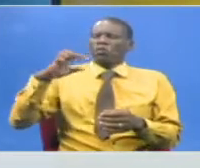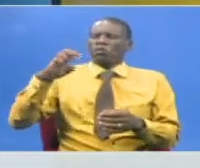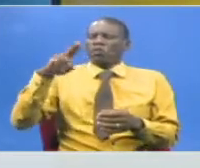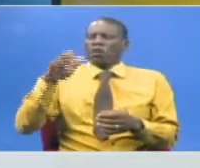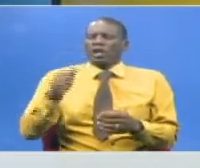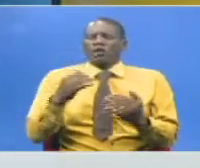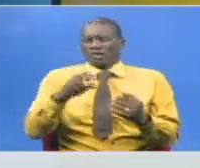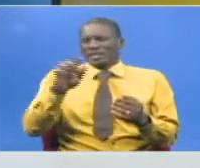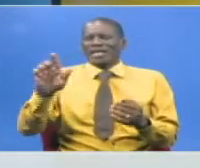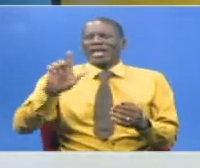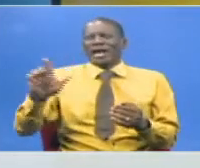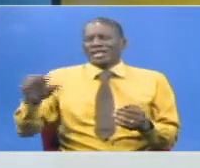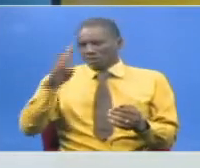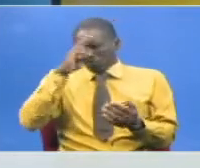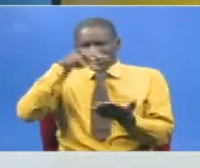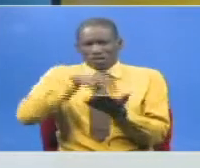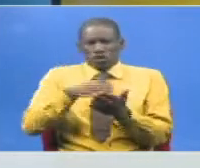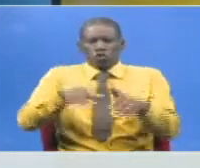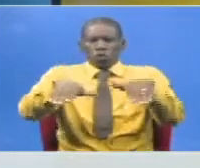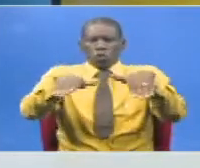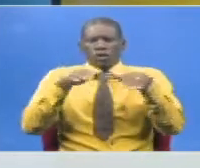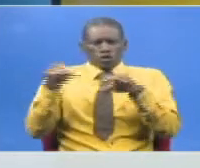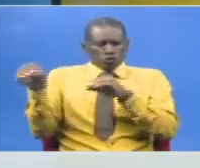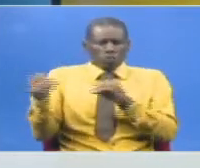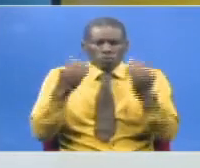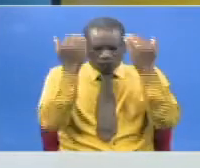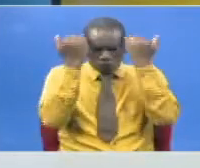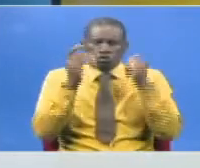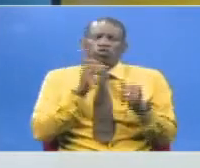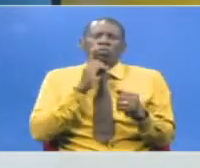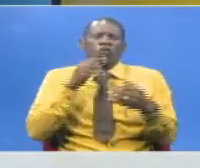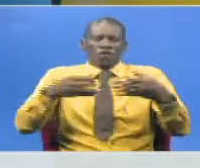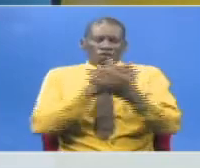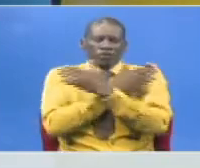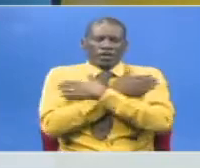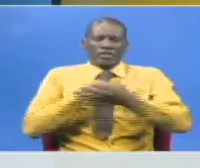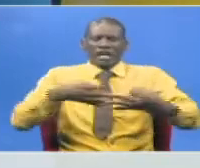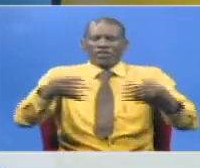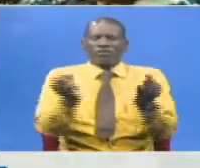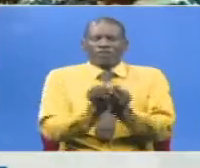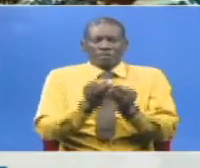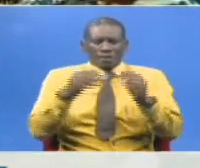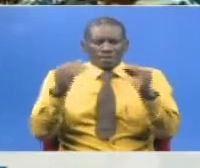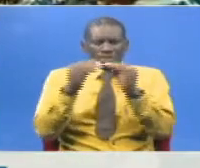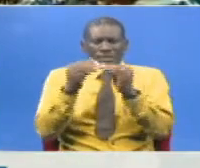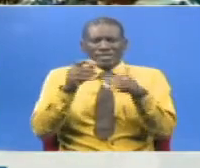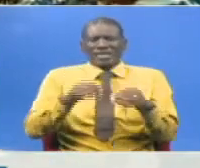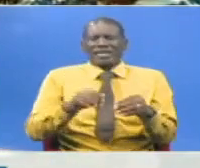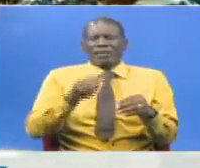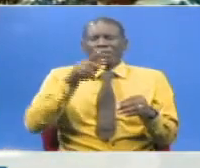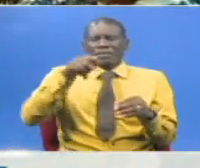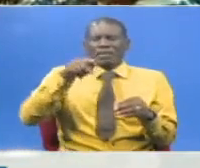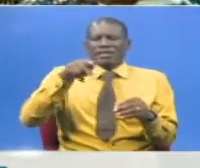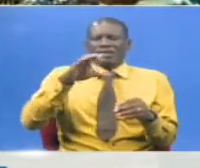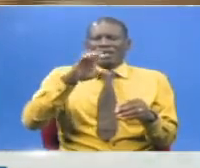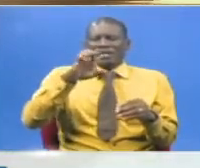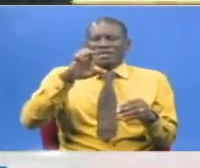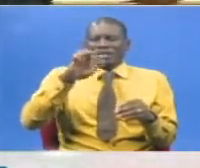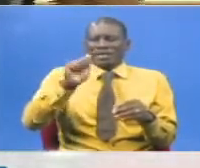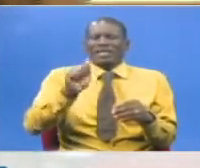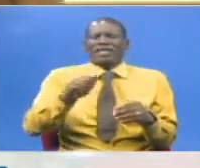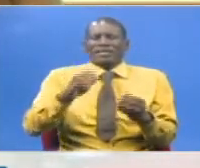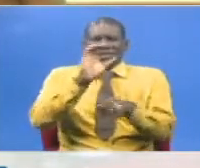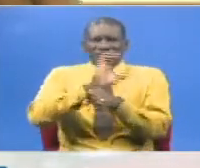police station awaiting arraignment tomorrow. Friends and family gathered at a PCA church in Lang'ata to celebrate the life of